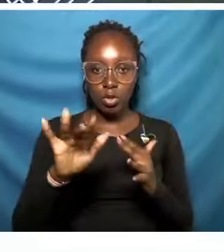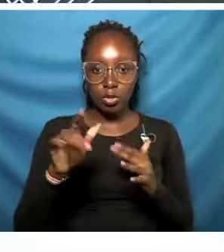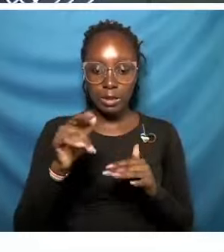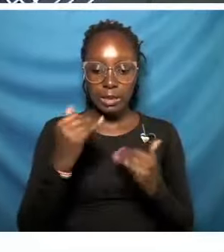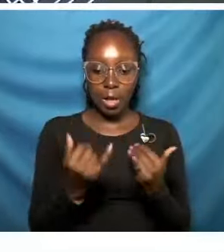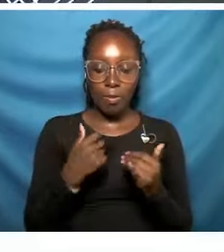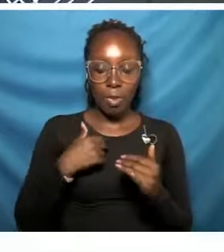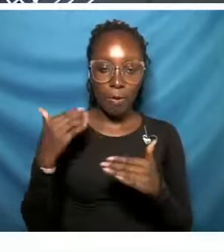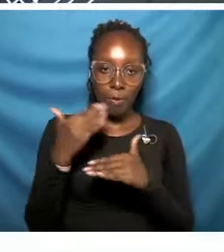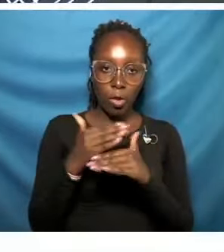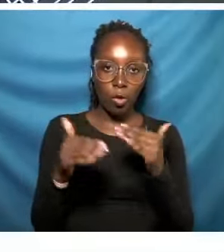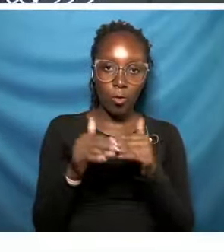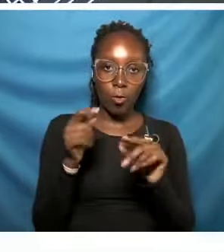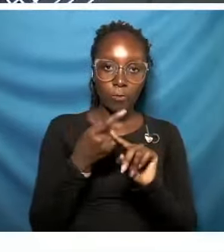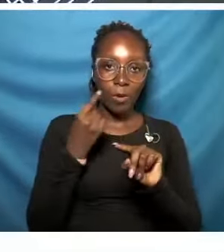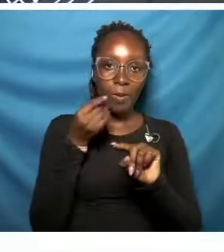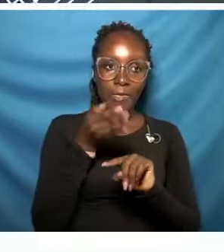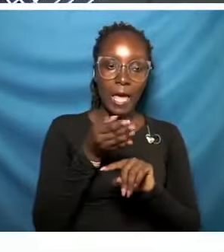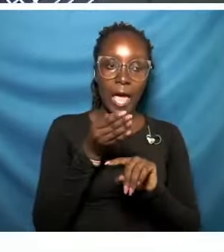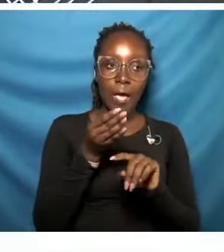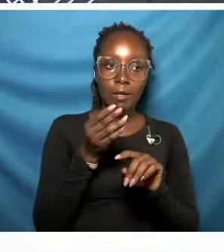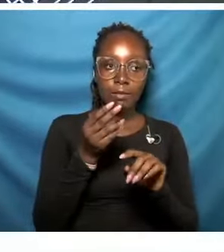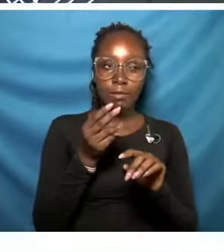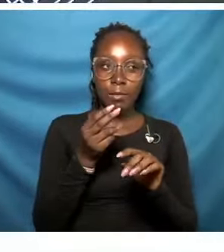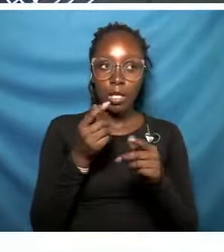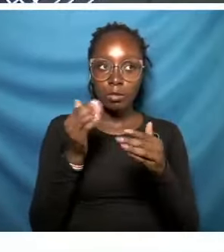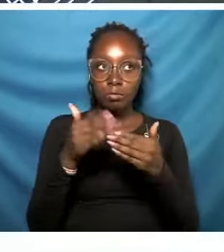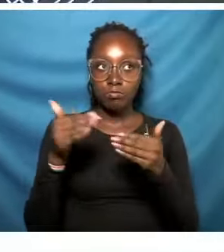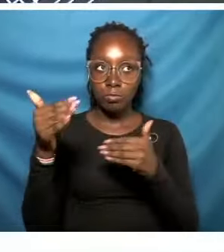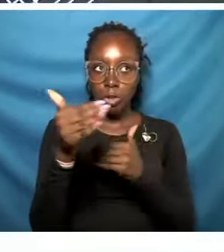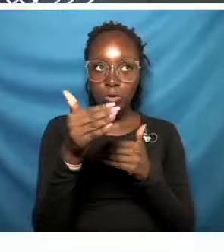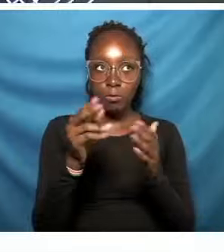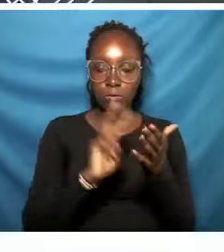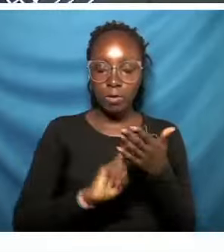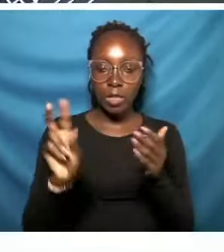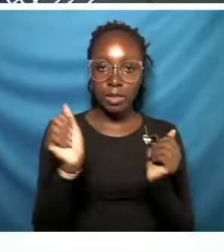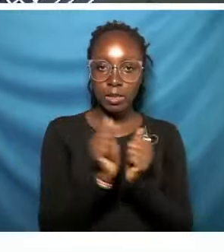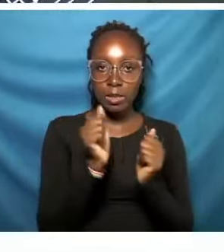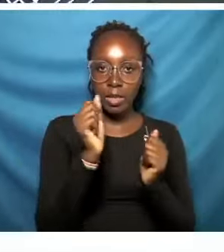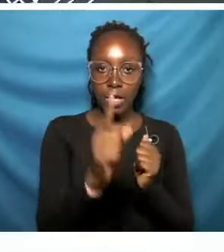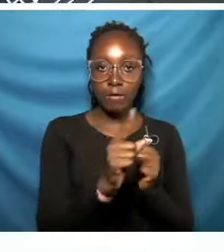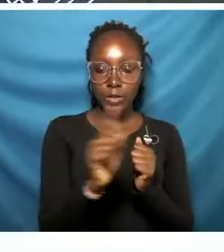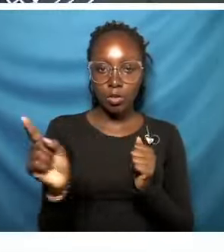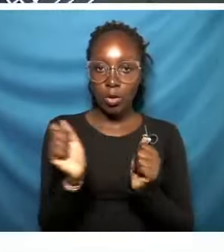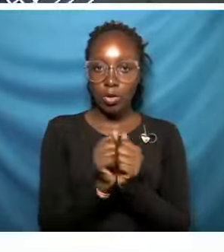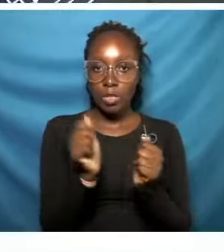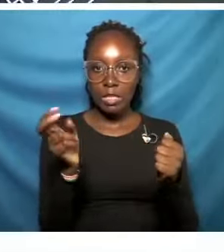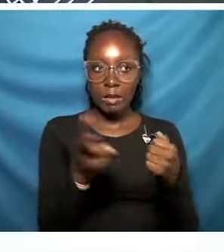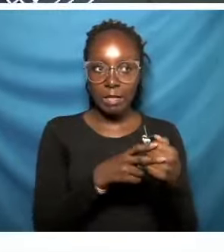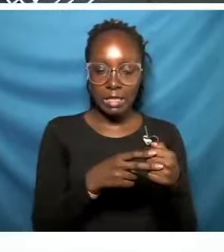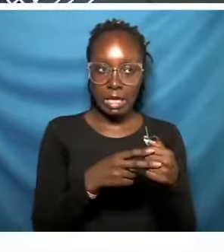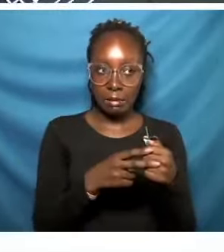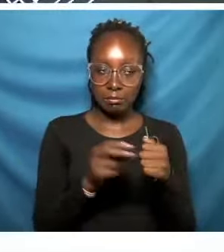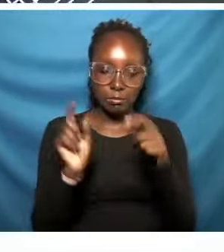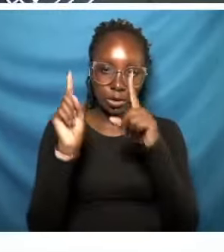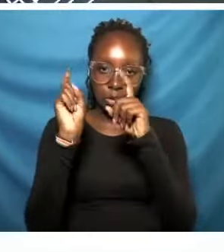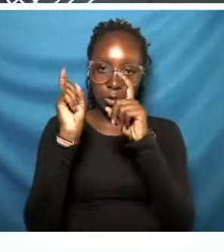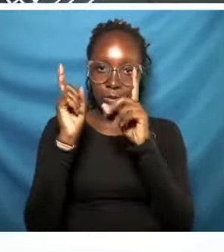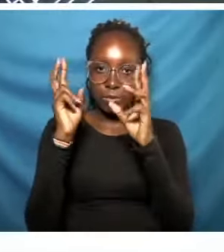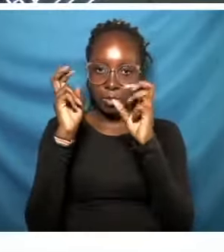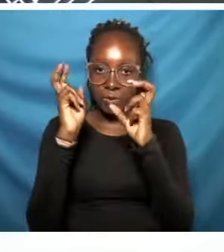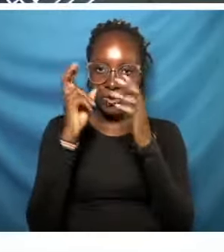there and looking at verse 11 to verse 17, and we look at the danger of